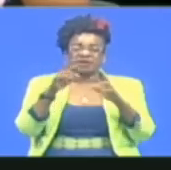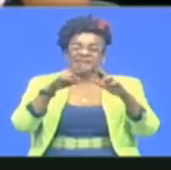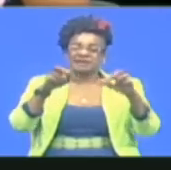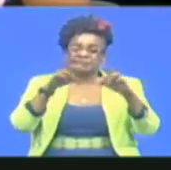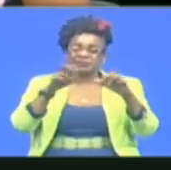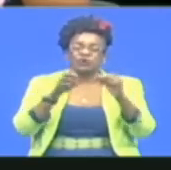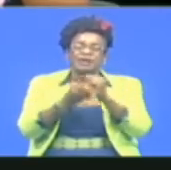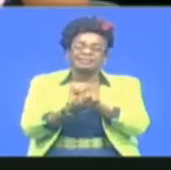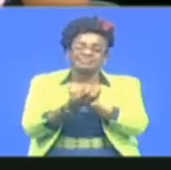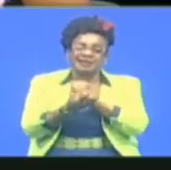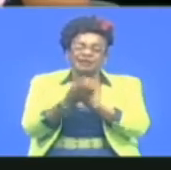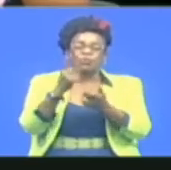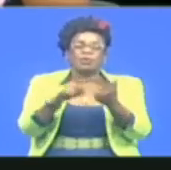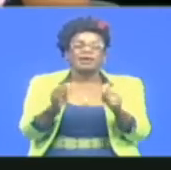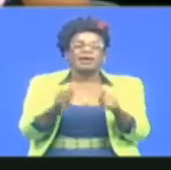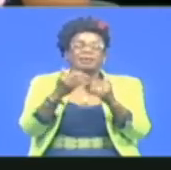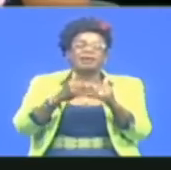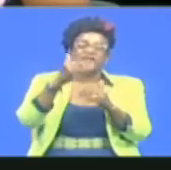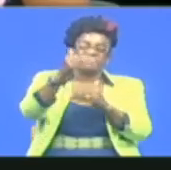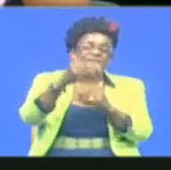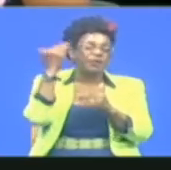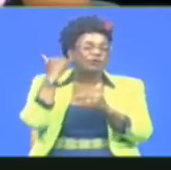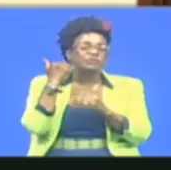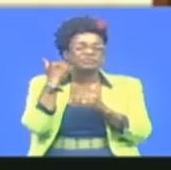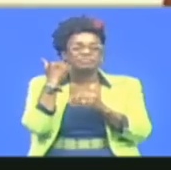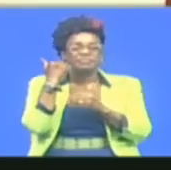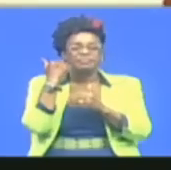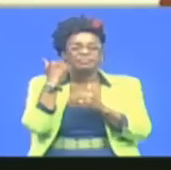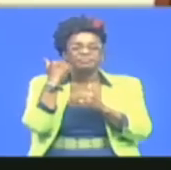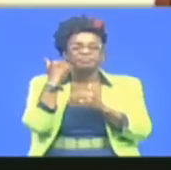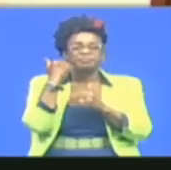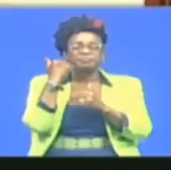what comes after the court parade.